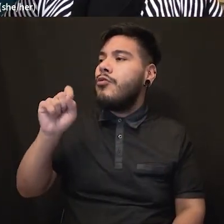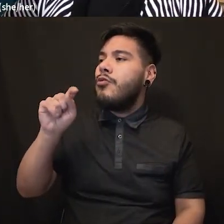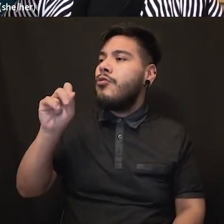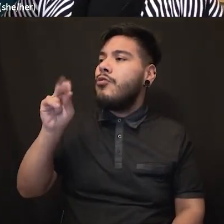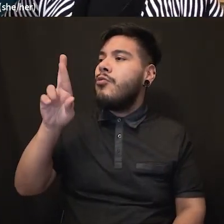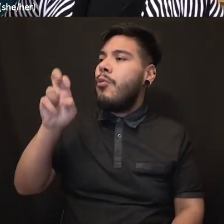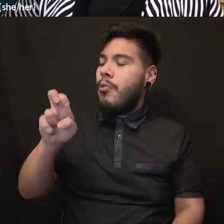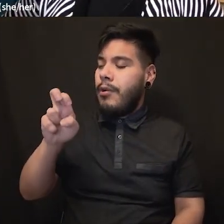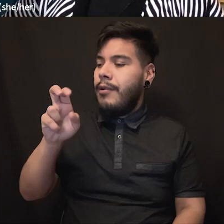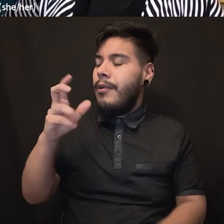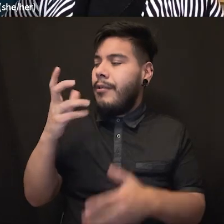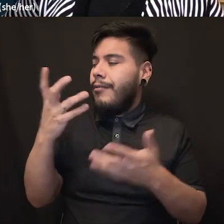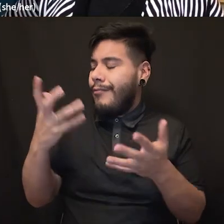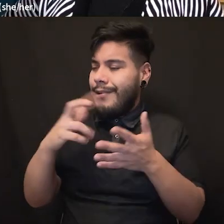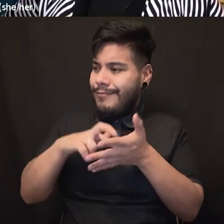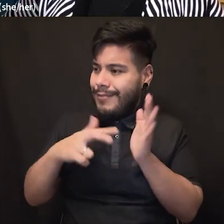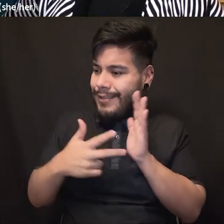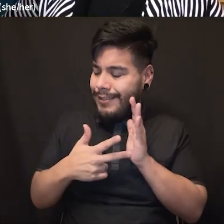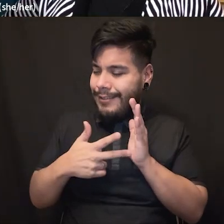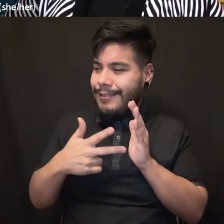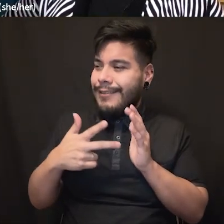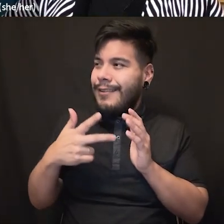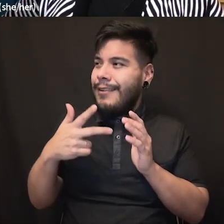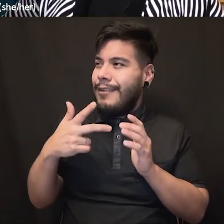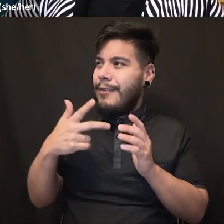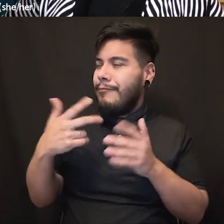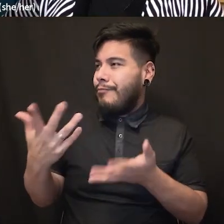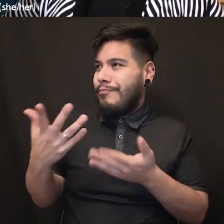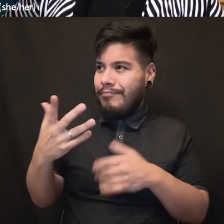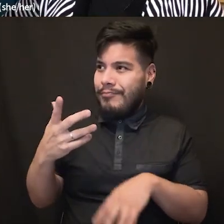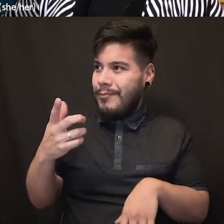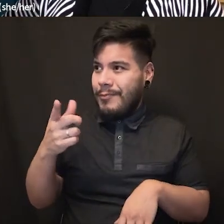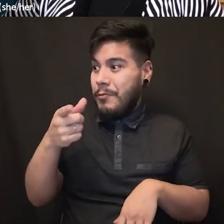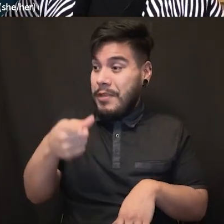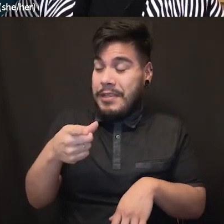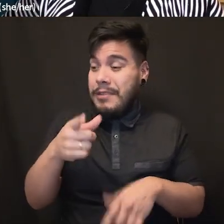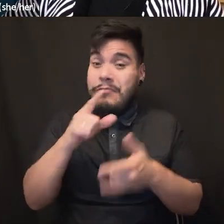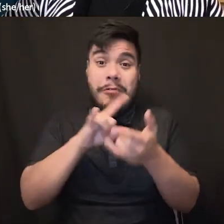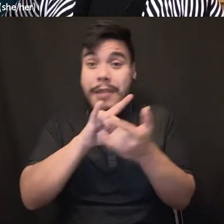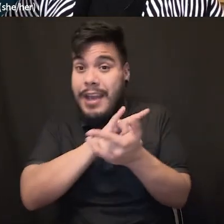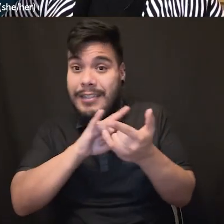meant to get to be, you know, to be a romantic